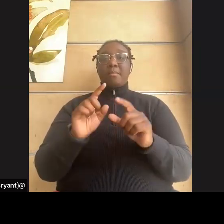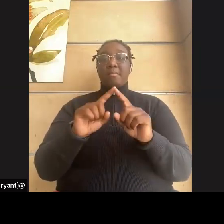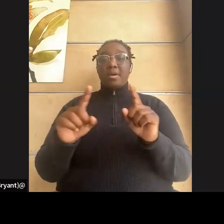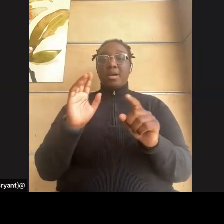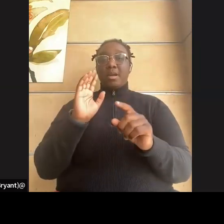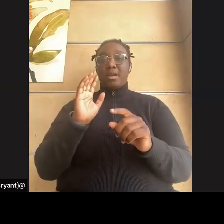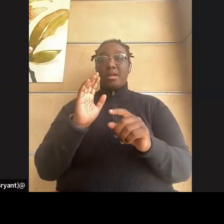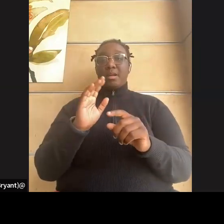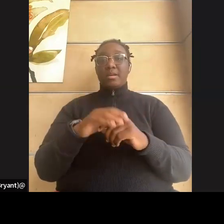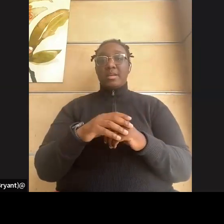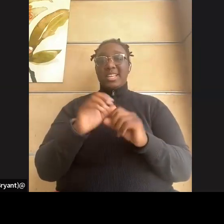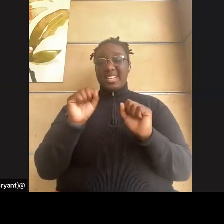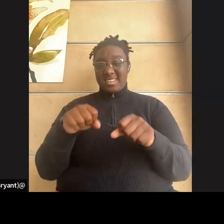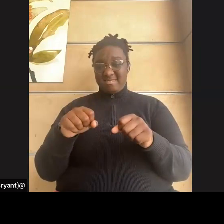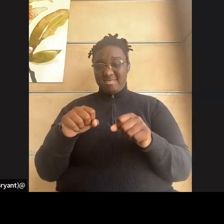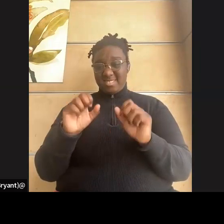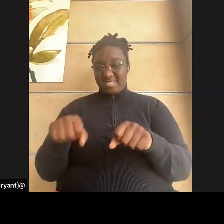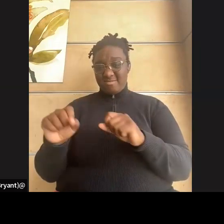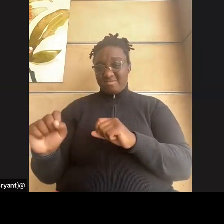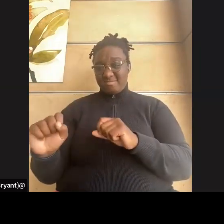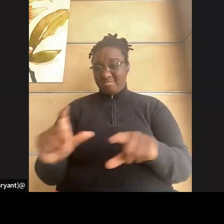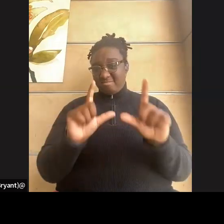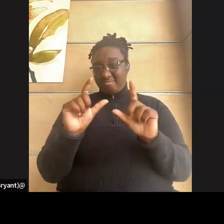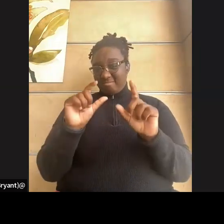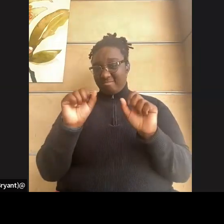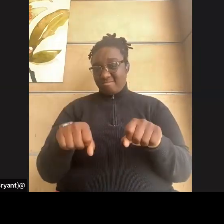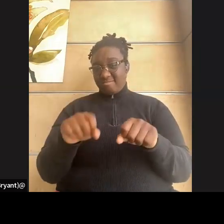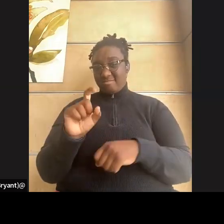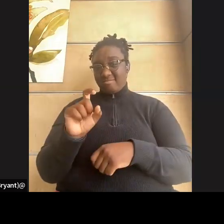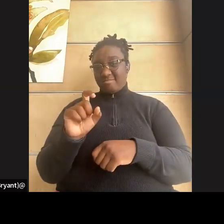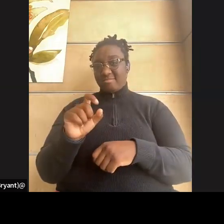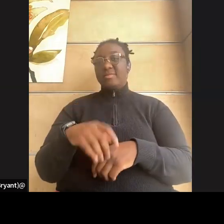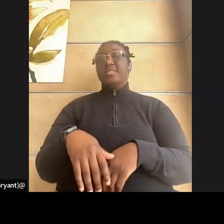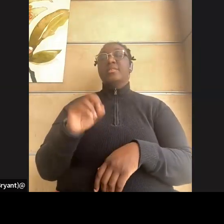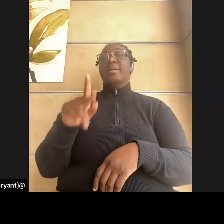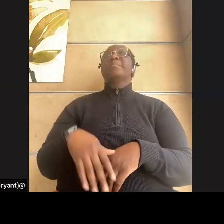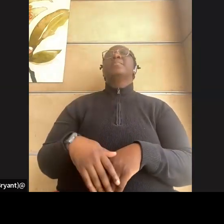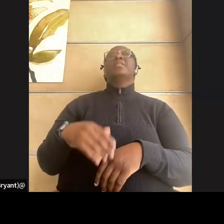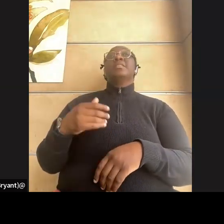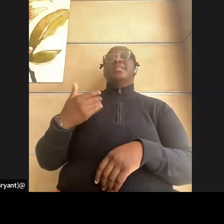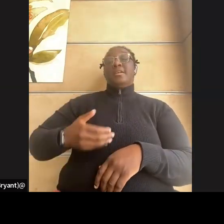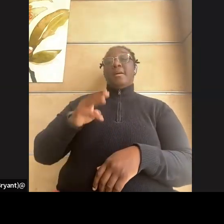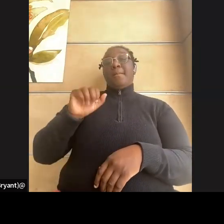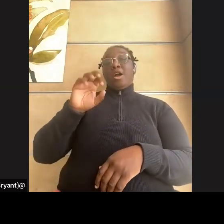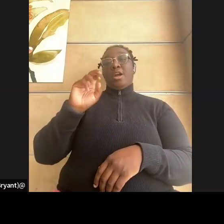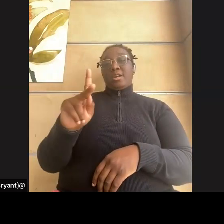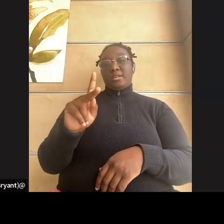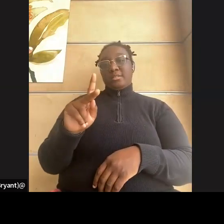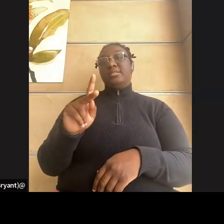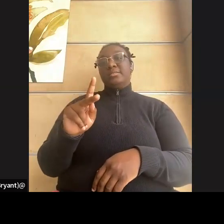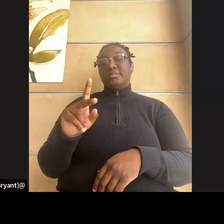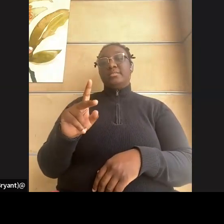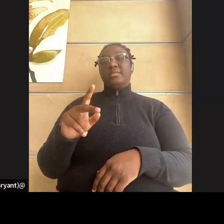Mary, can you get those? Perfect. So I'm Mark Deal. I'm with California Coverage and Health Initiatives. Most people know us as